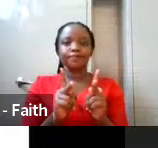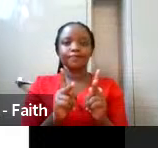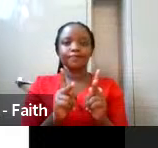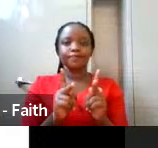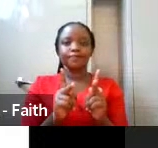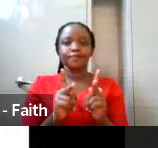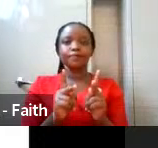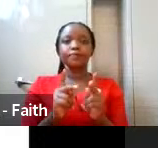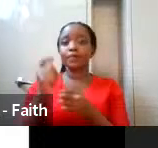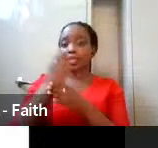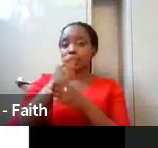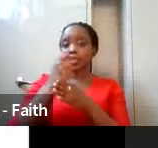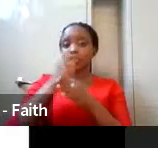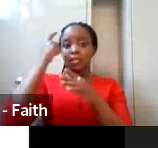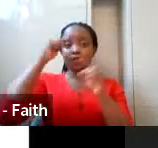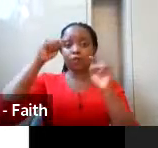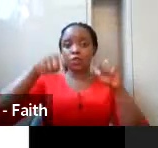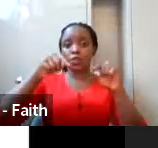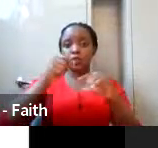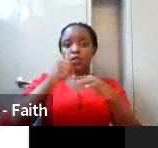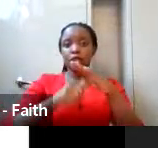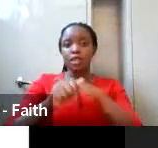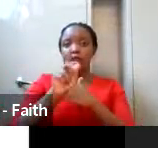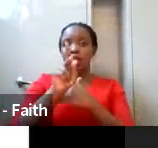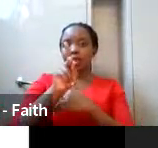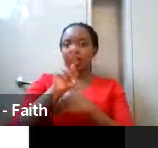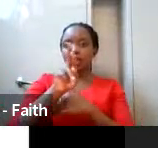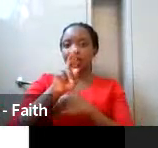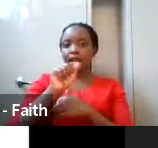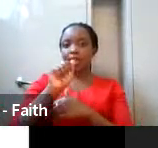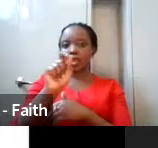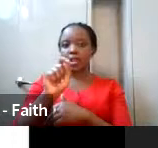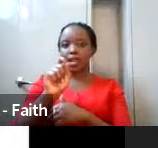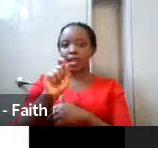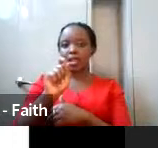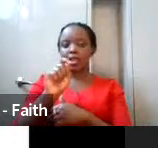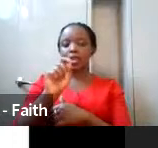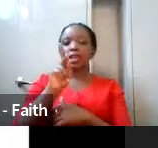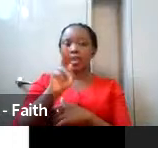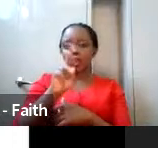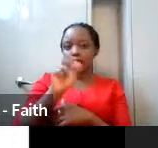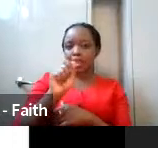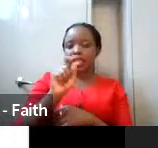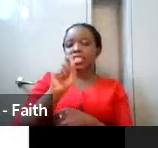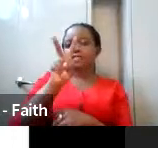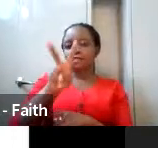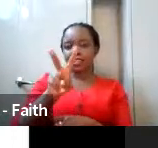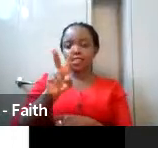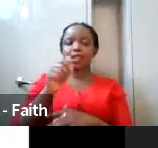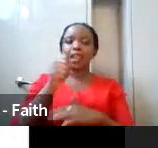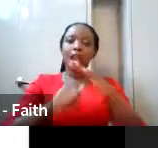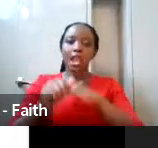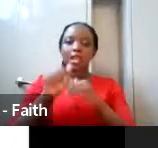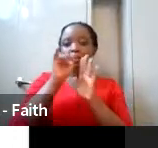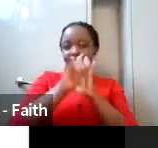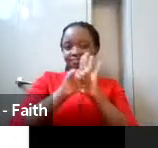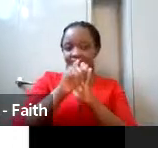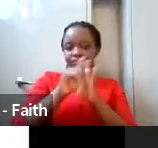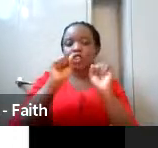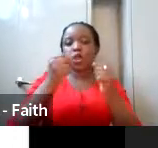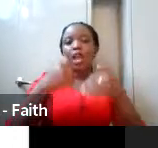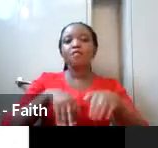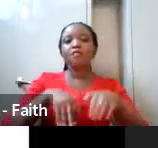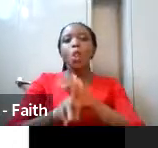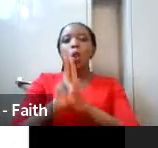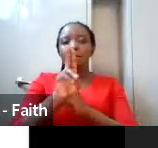Our training for today will be on KRA TV on our YouTube page, so you can still follow up with our presentation for